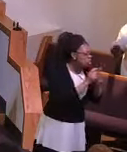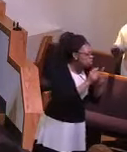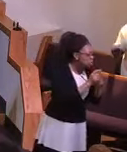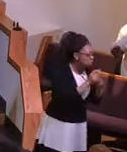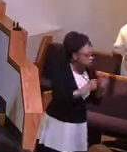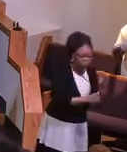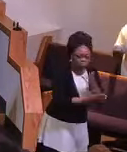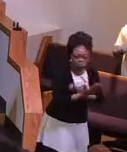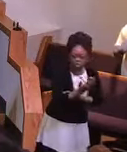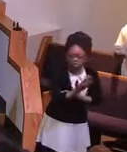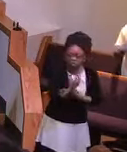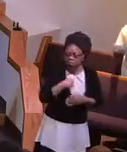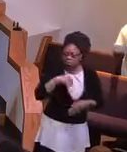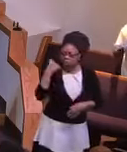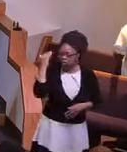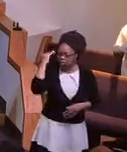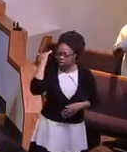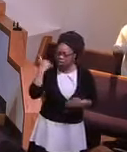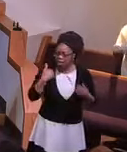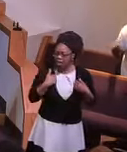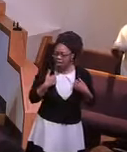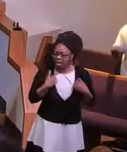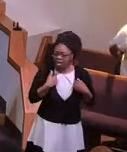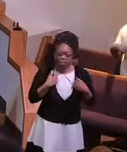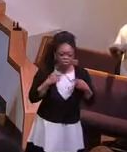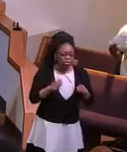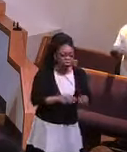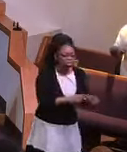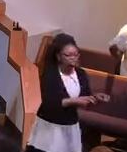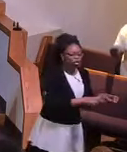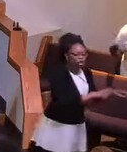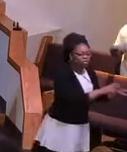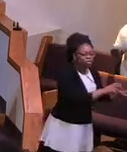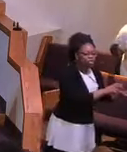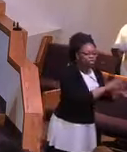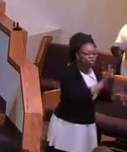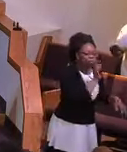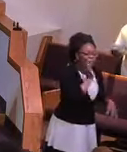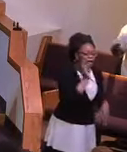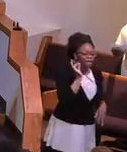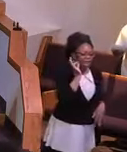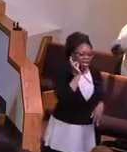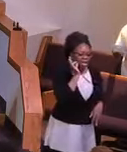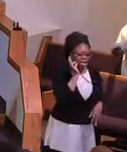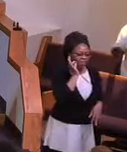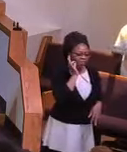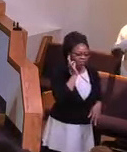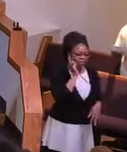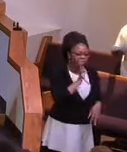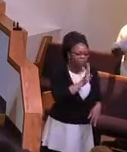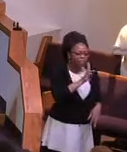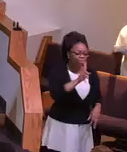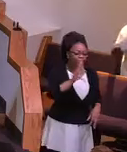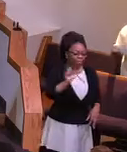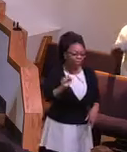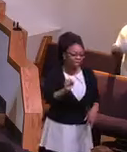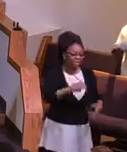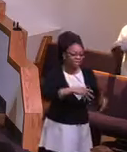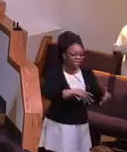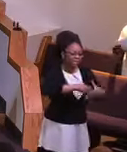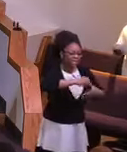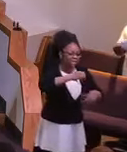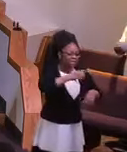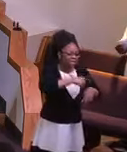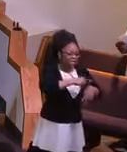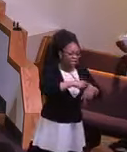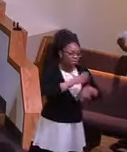this morning. We do know that we have to travel to Pontiac. Matter of fact, the bus is leaving at 12:30. Amen. It's